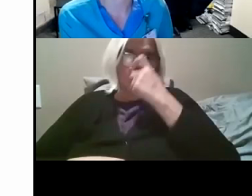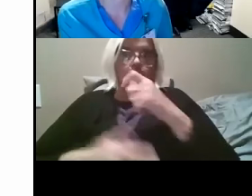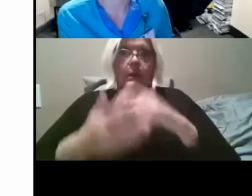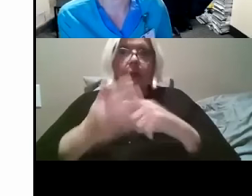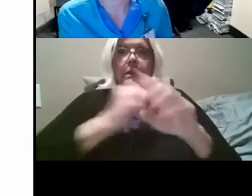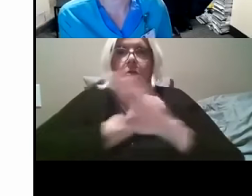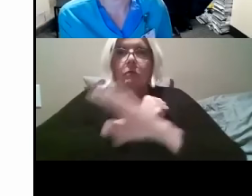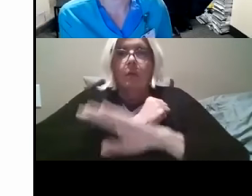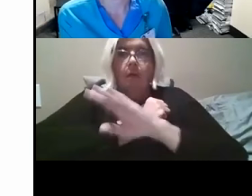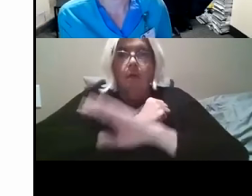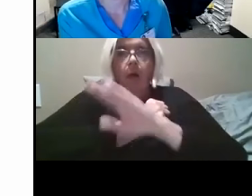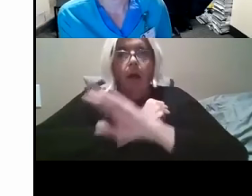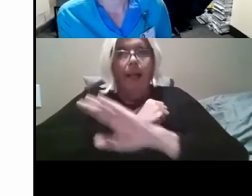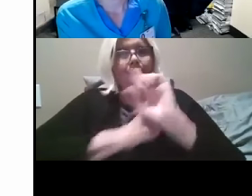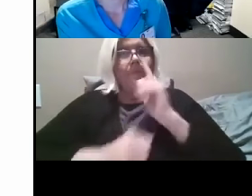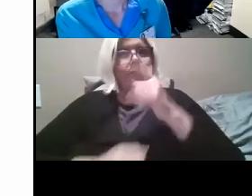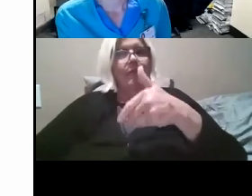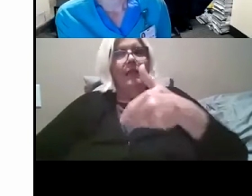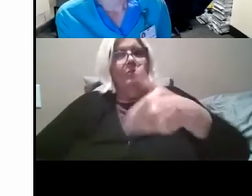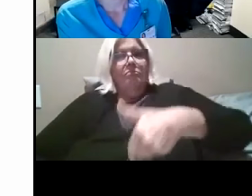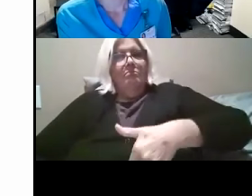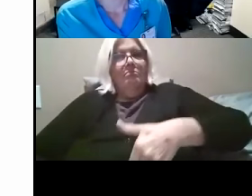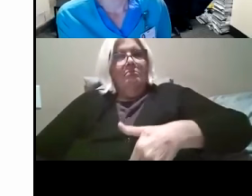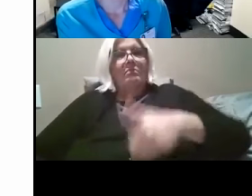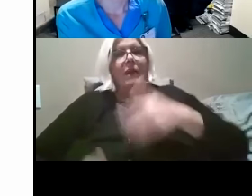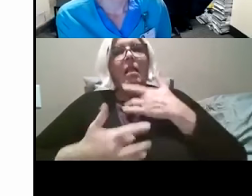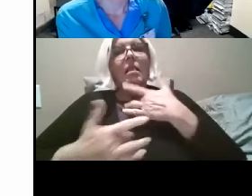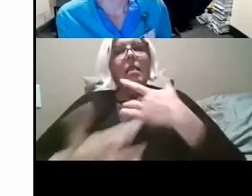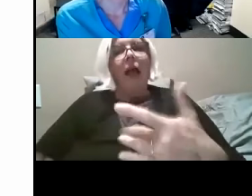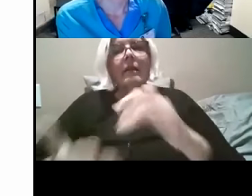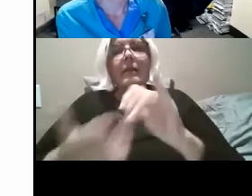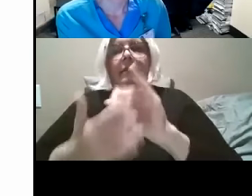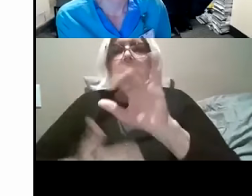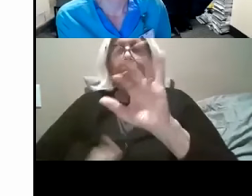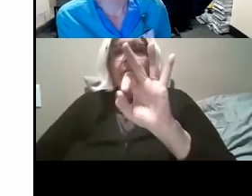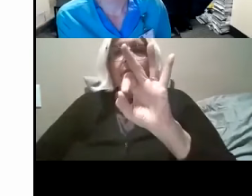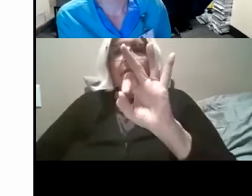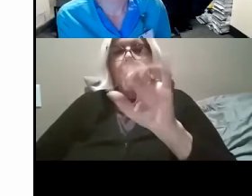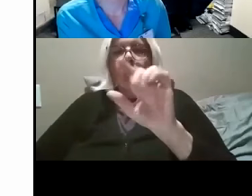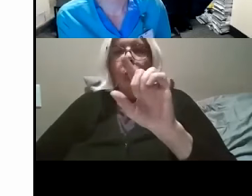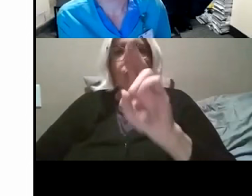a little harder. So we strongly encourage flu vaccines as well.